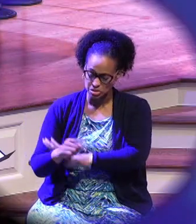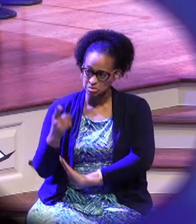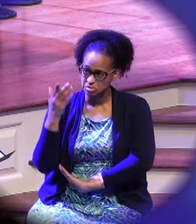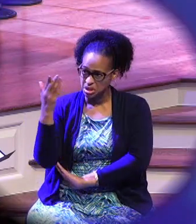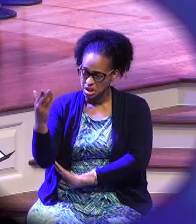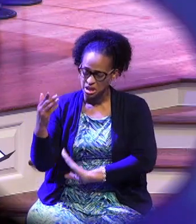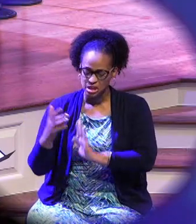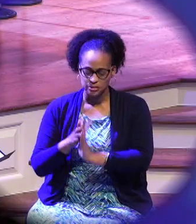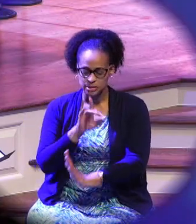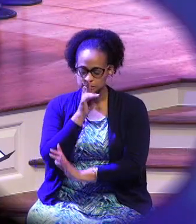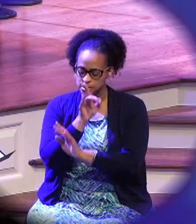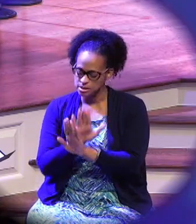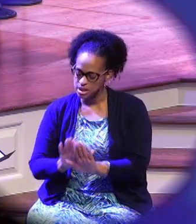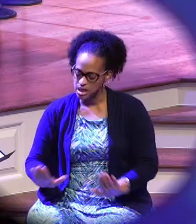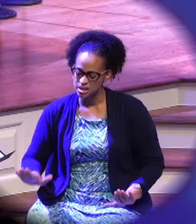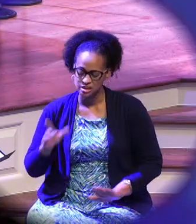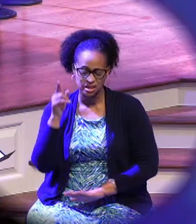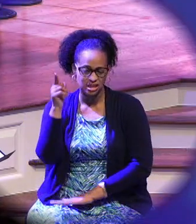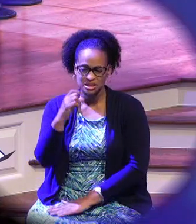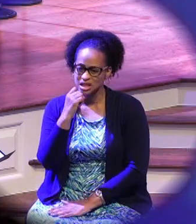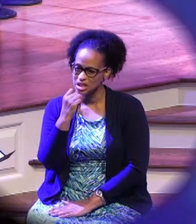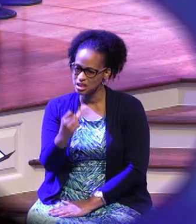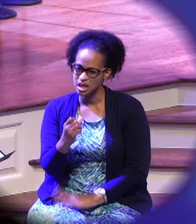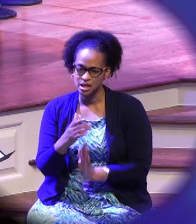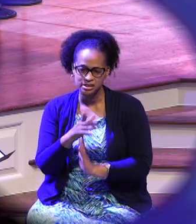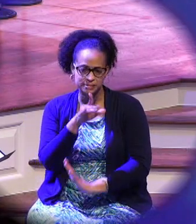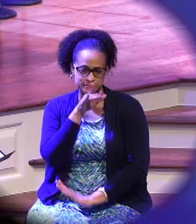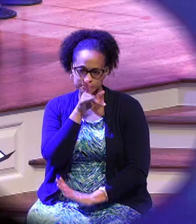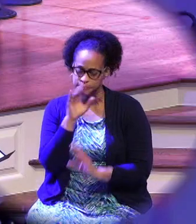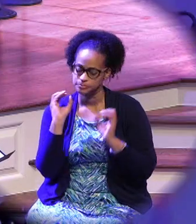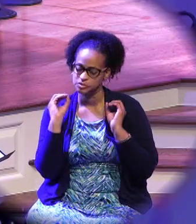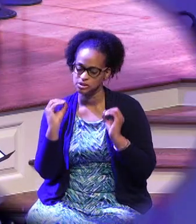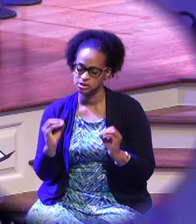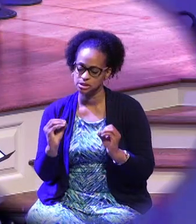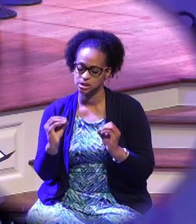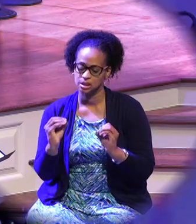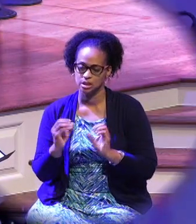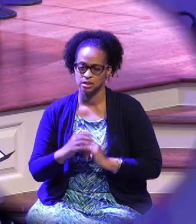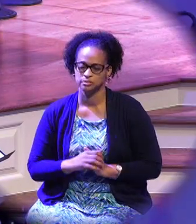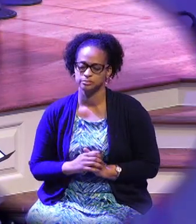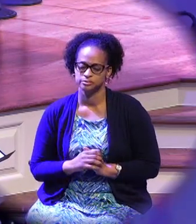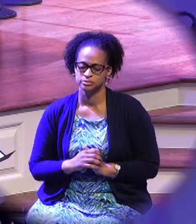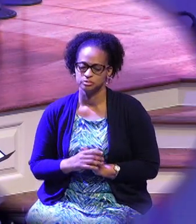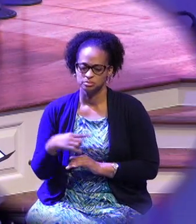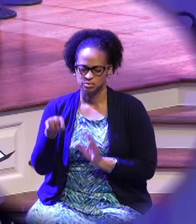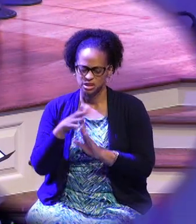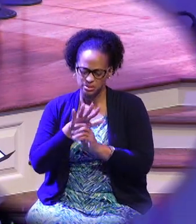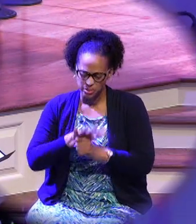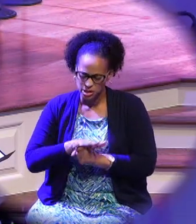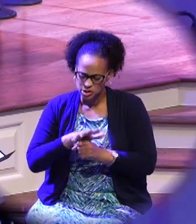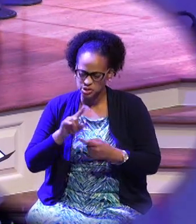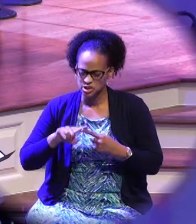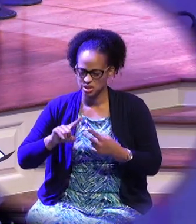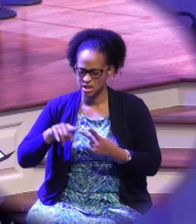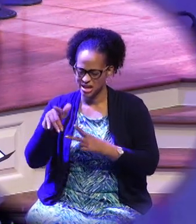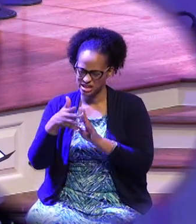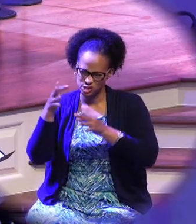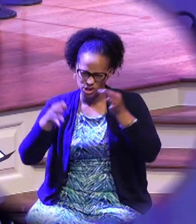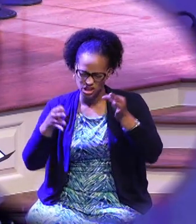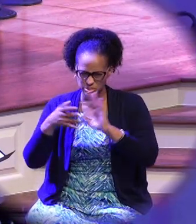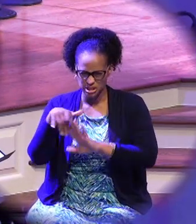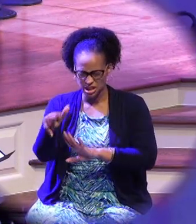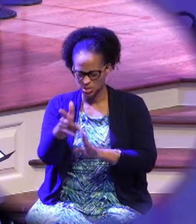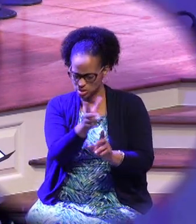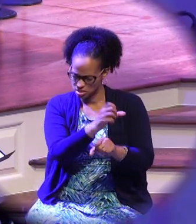is silent, so he did not open his mouth. By oppression and judgment, he was taken away, yet